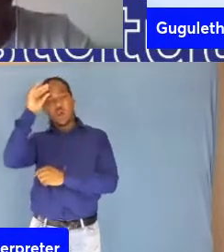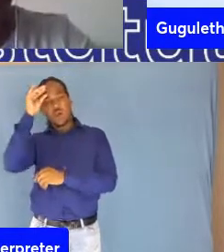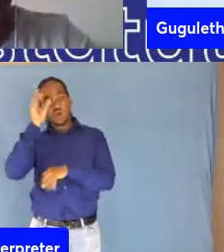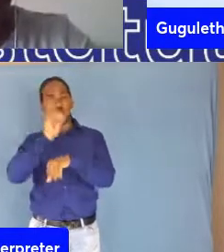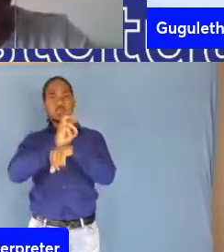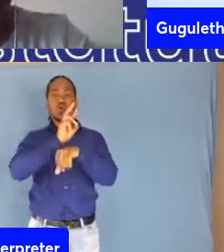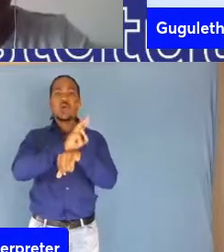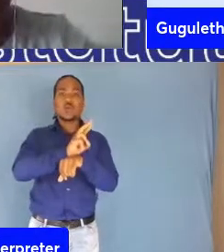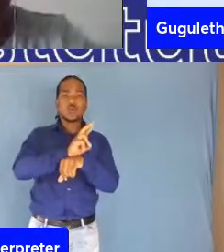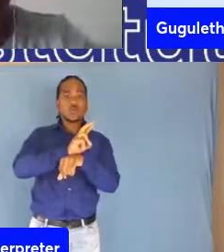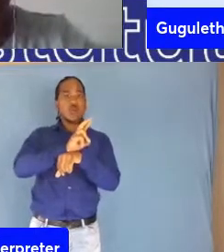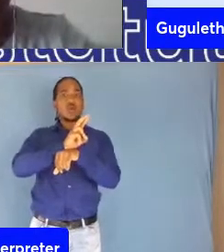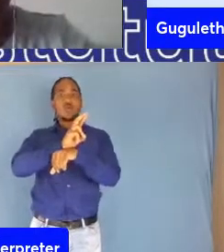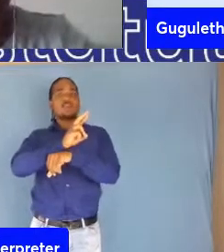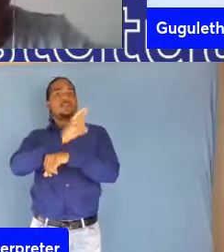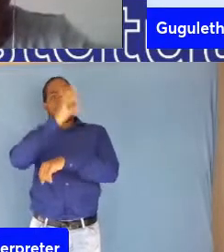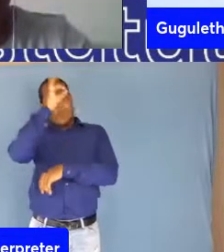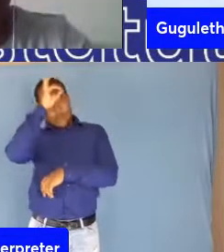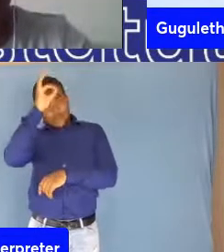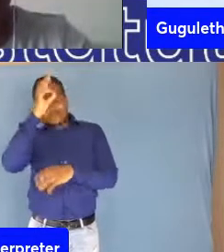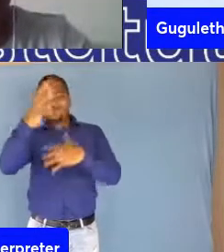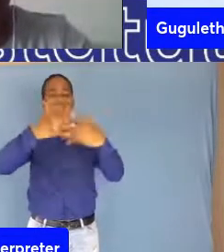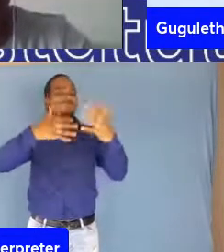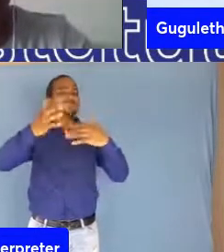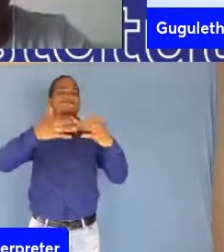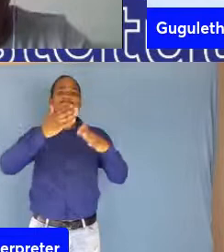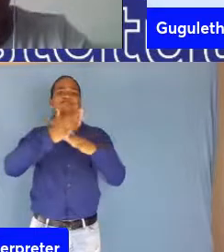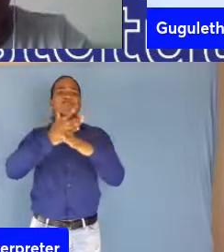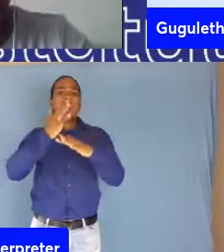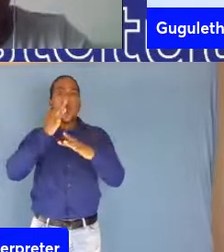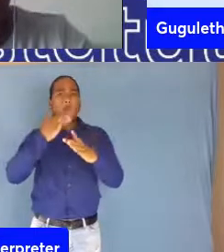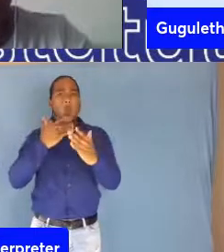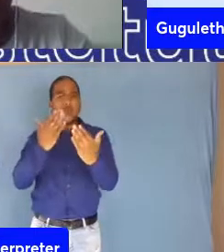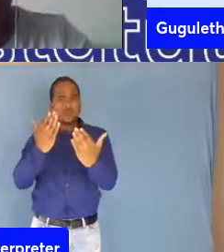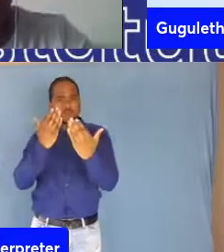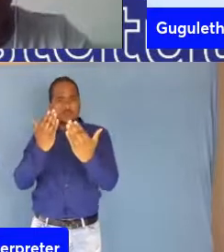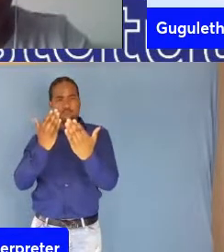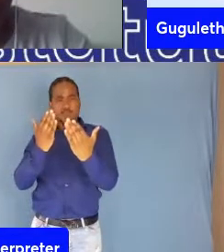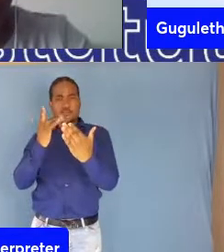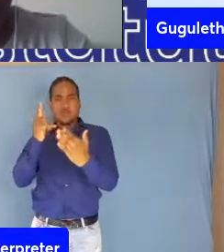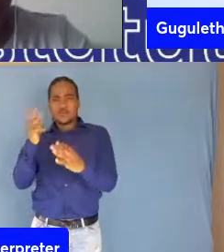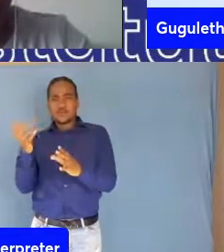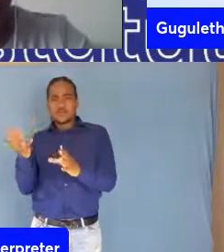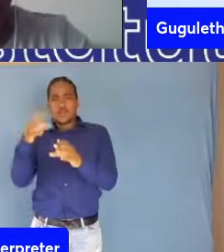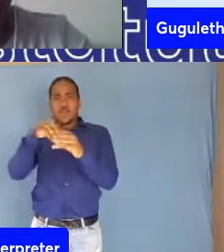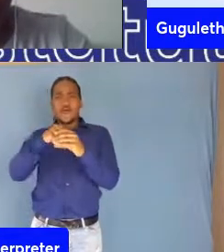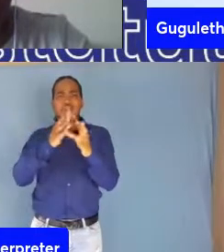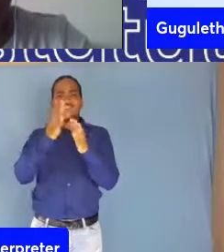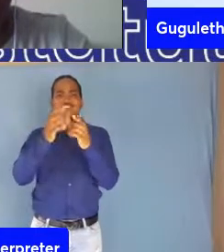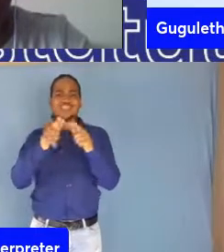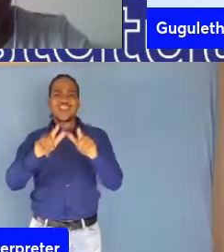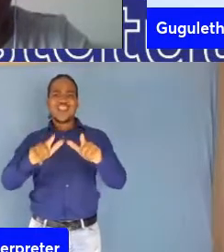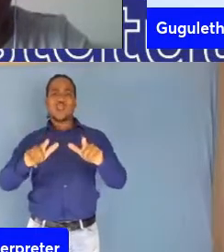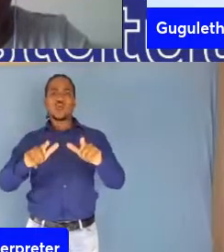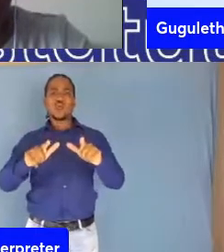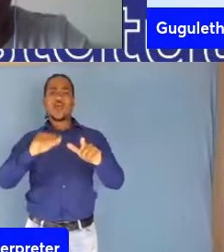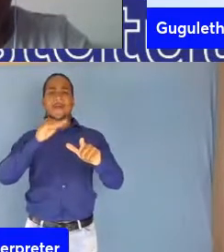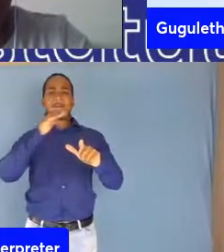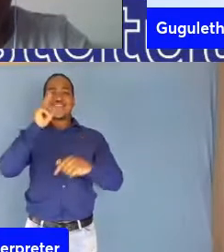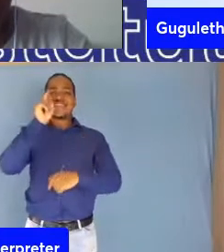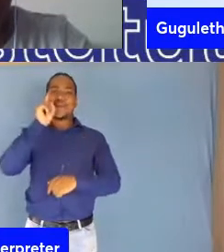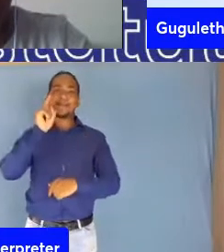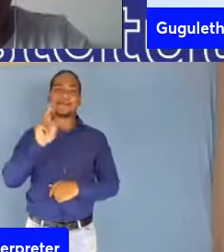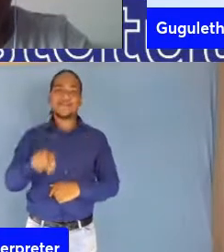profession, while they're studying, to incorporate sign language as one of a must, even if it's